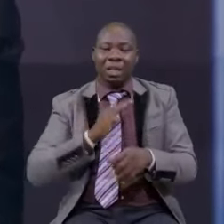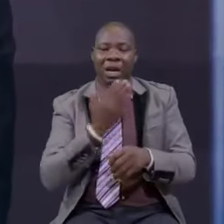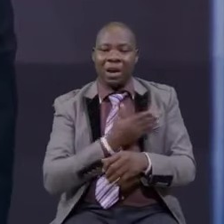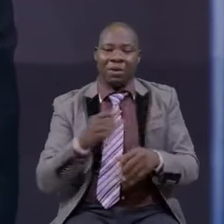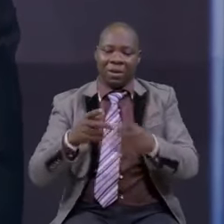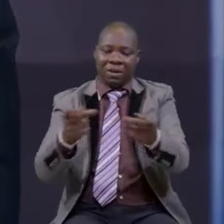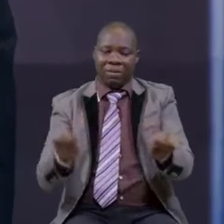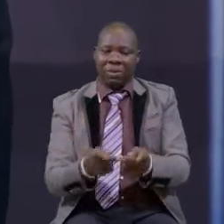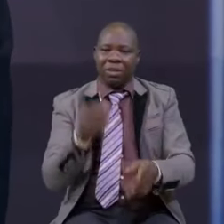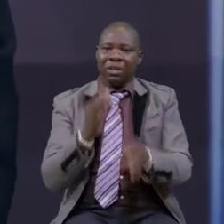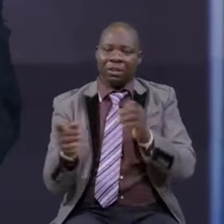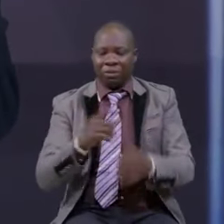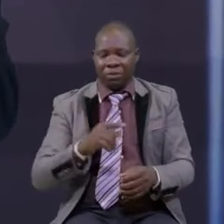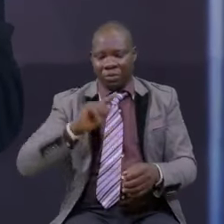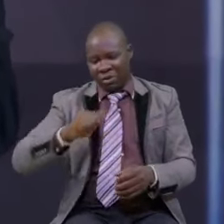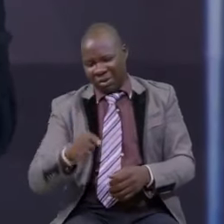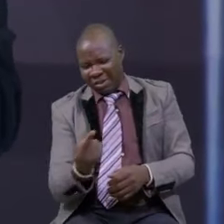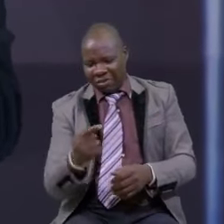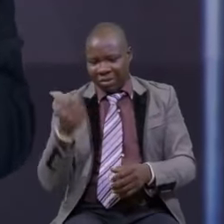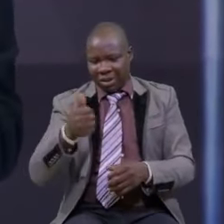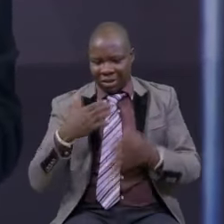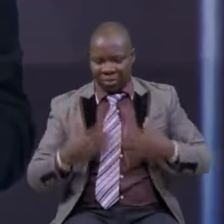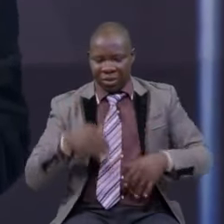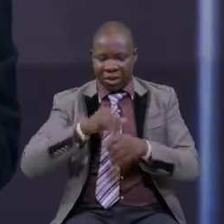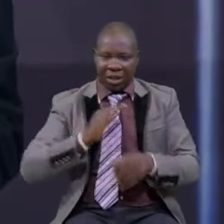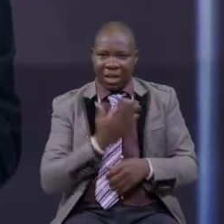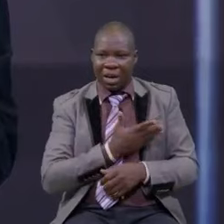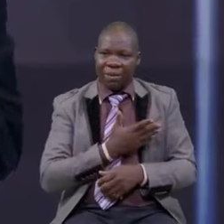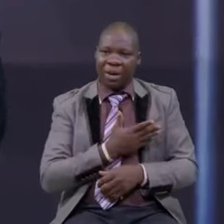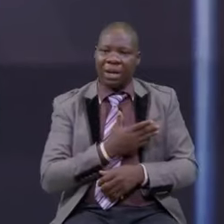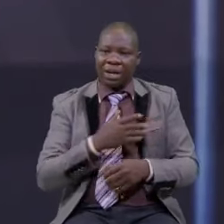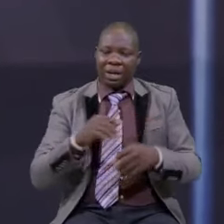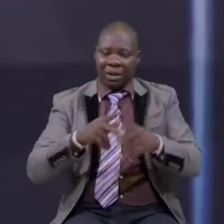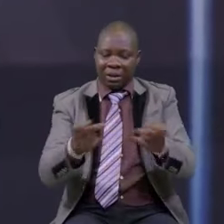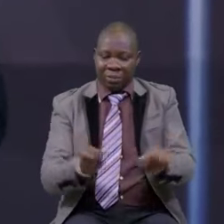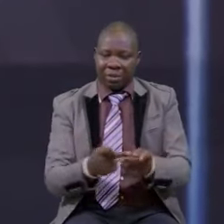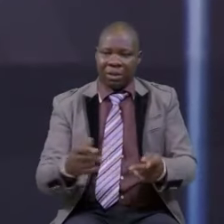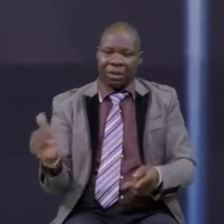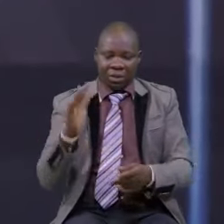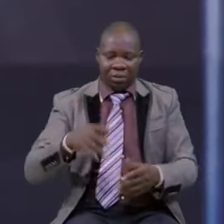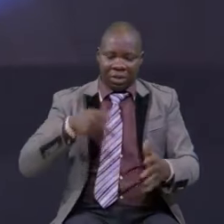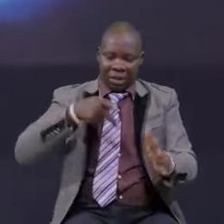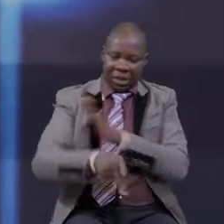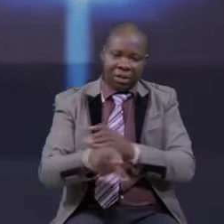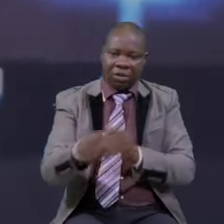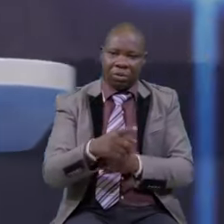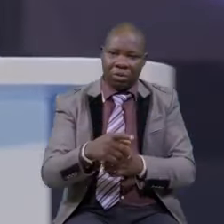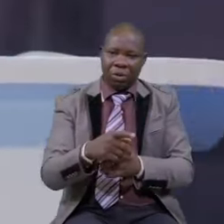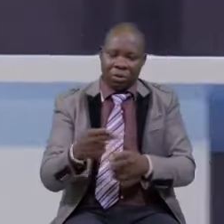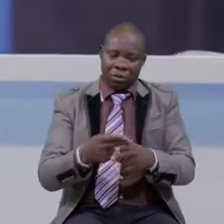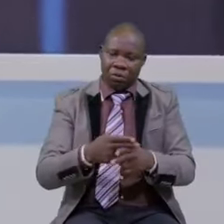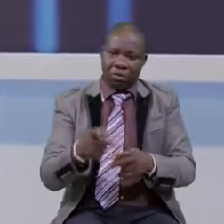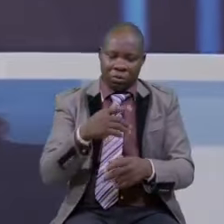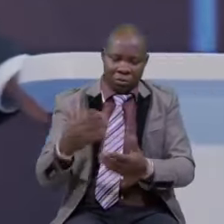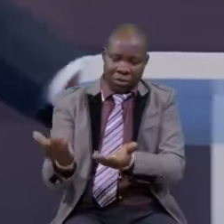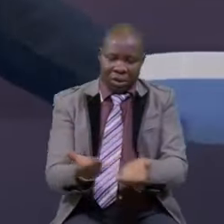you insult anybody in our tribe, they will pay you back. Sooner or later, why do we carry the